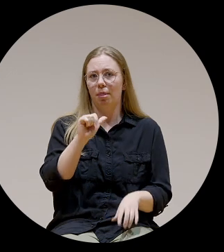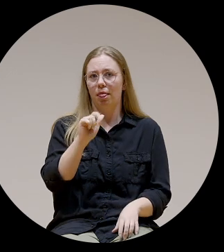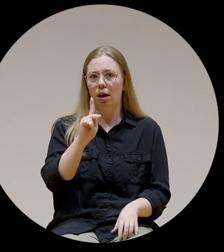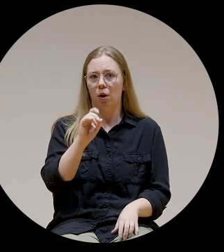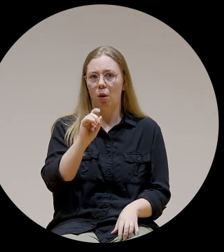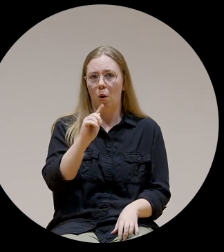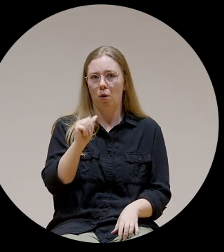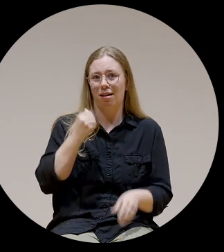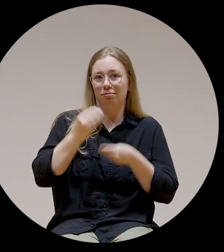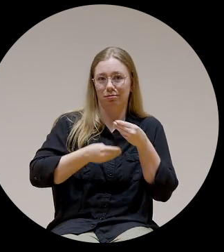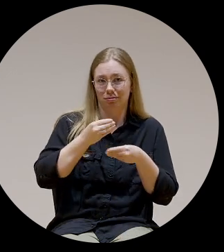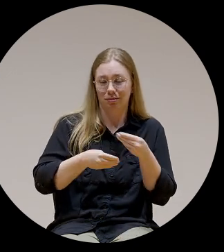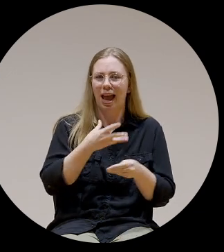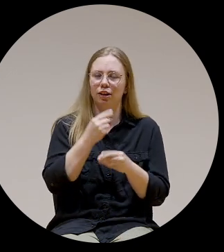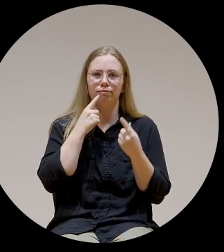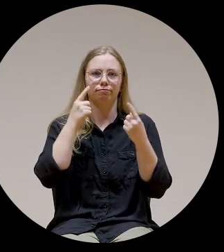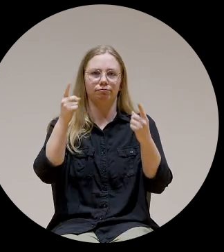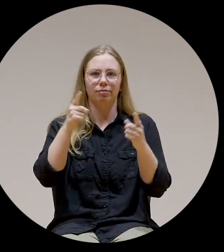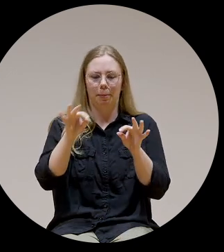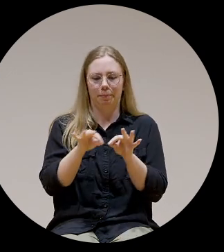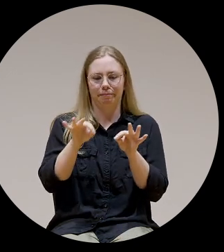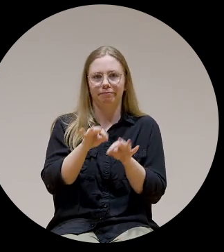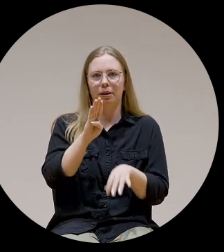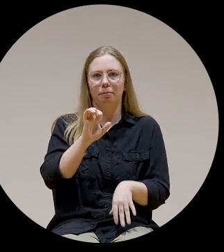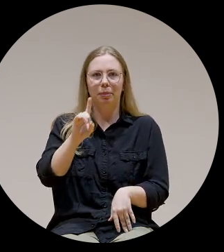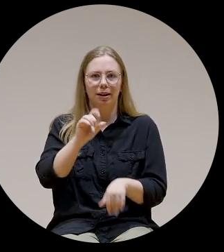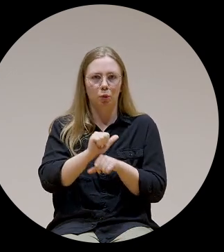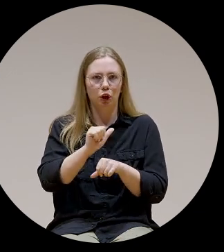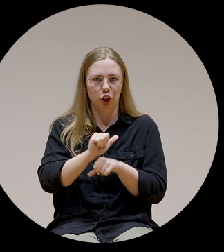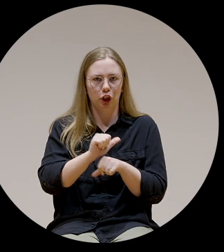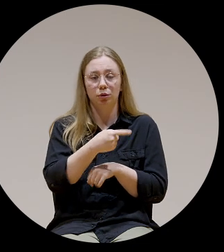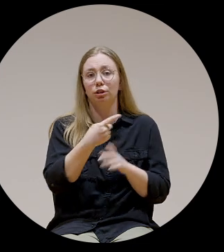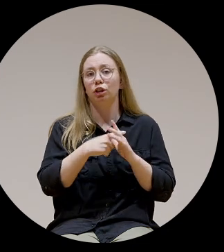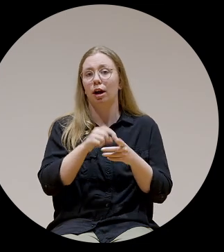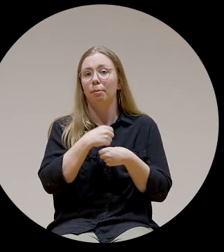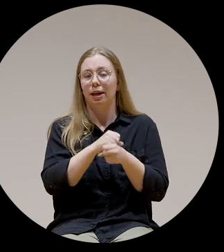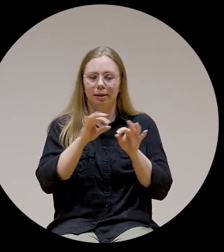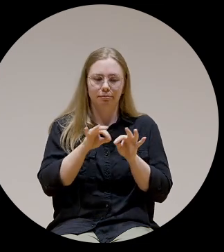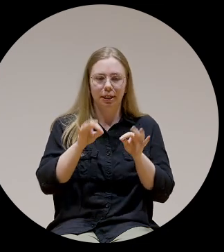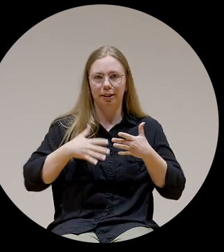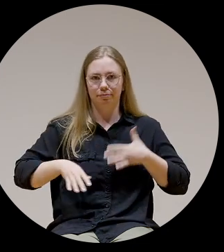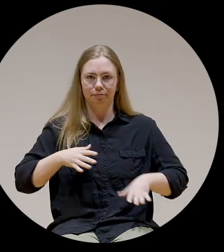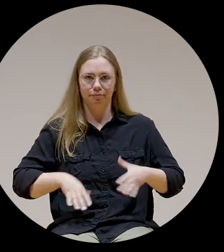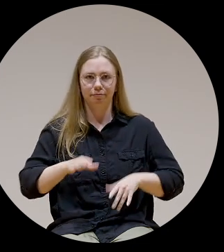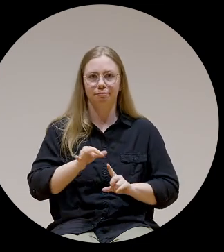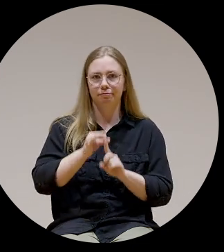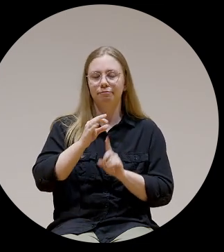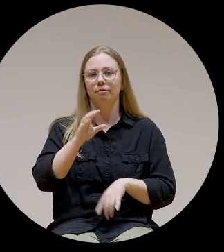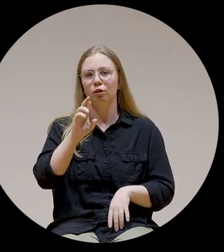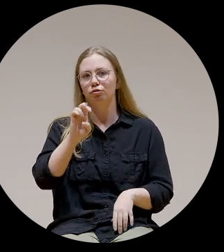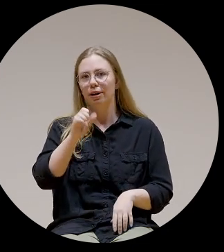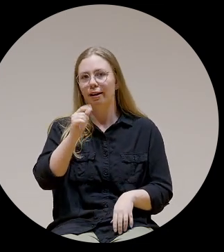is a very prominent beadwork artist. So she's known she originally started creating creating beaded regalia, so items that were meant